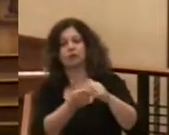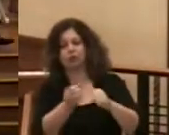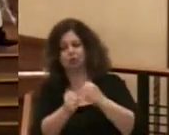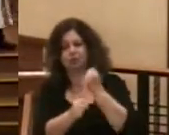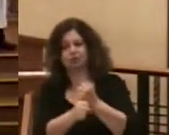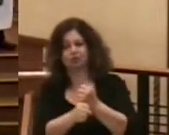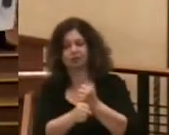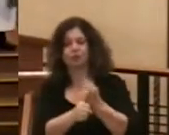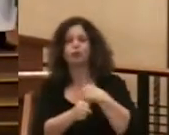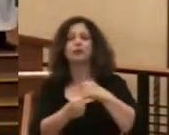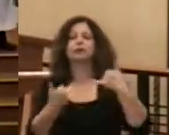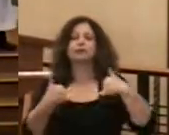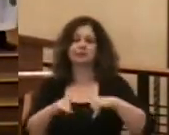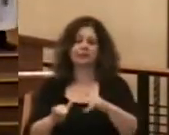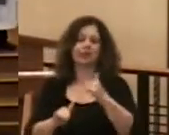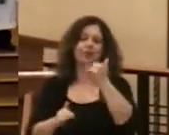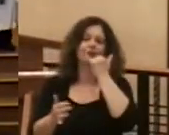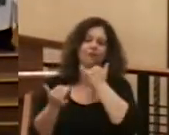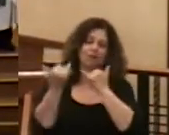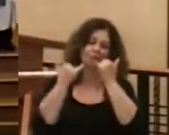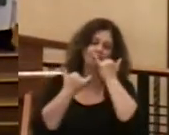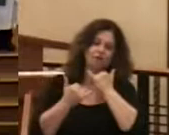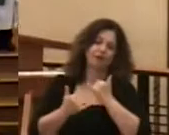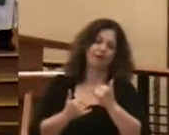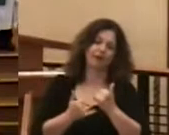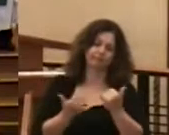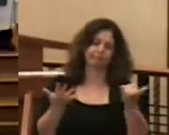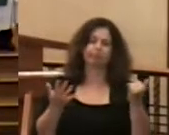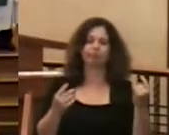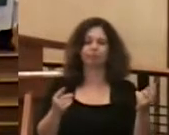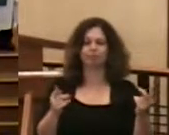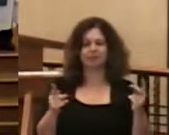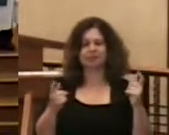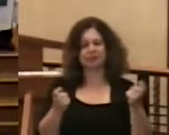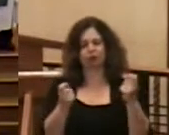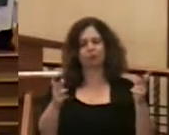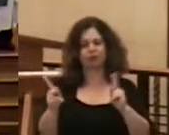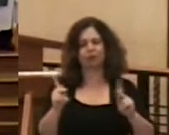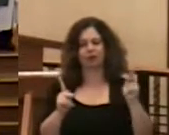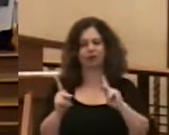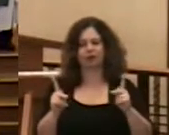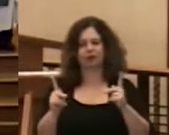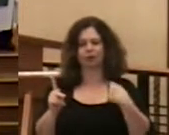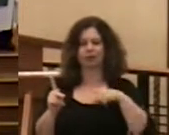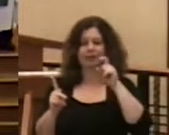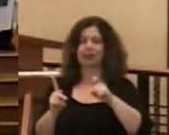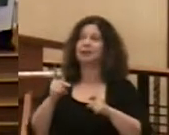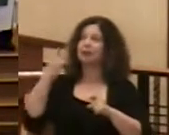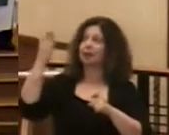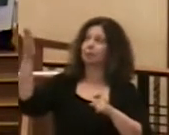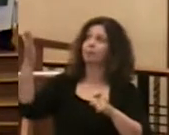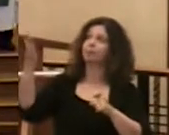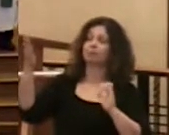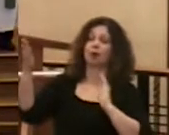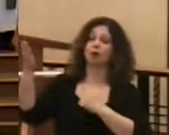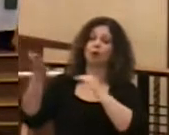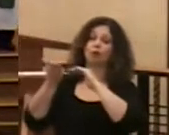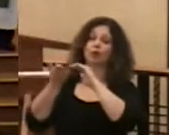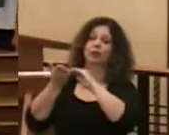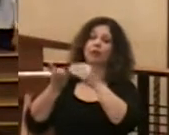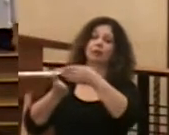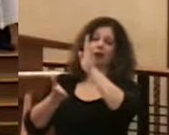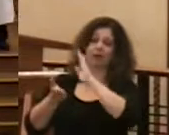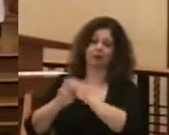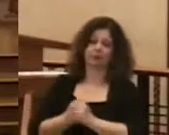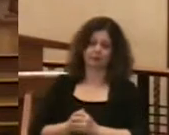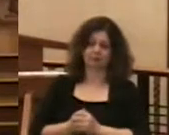people in need of a forgiving God. The good news for